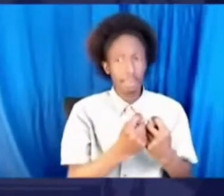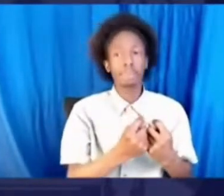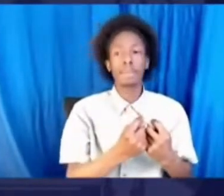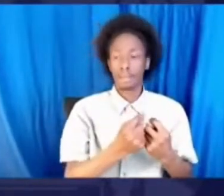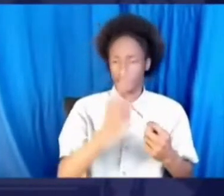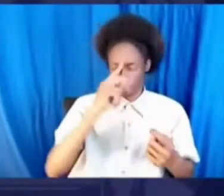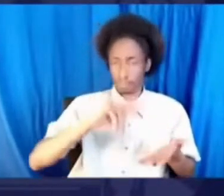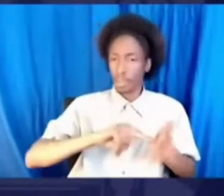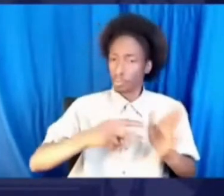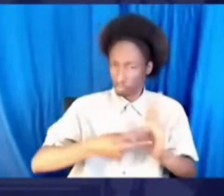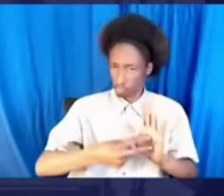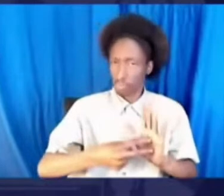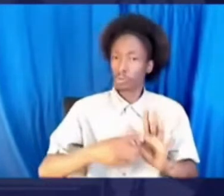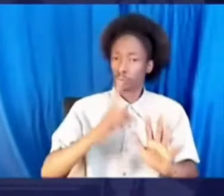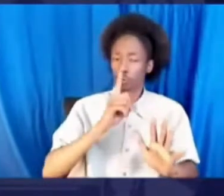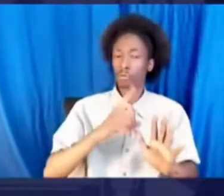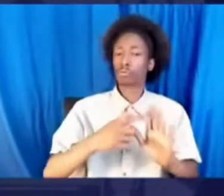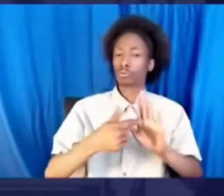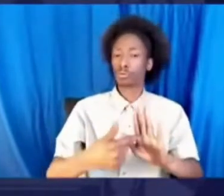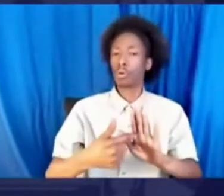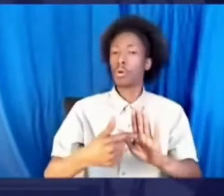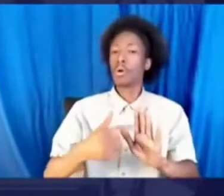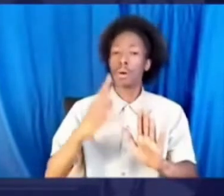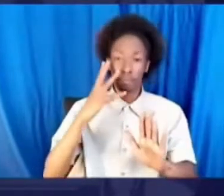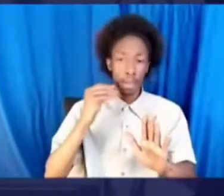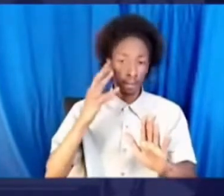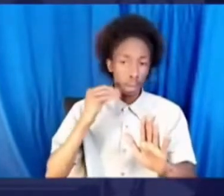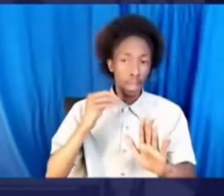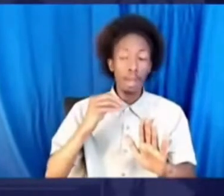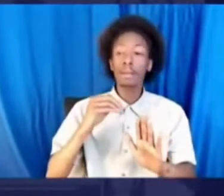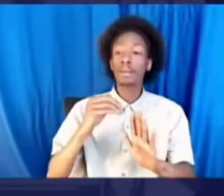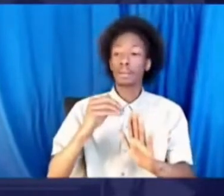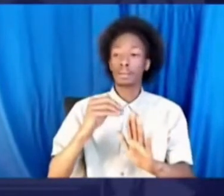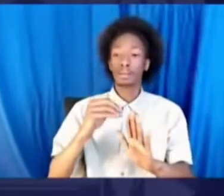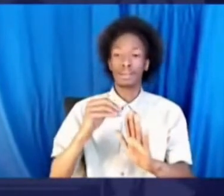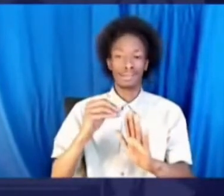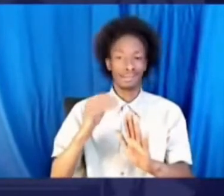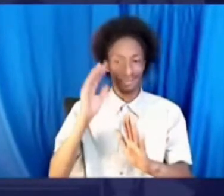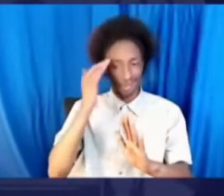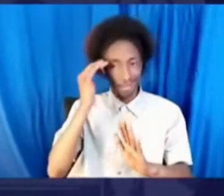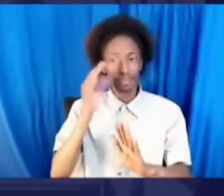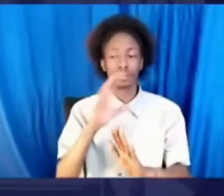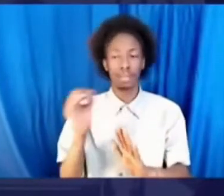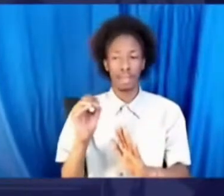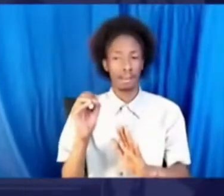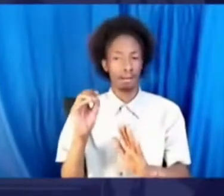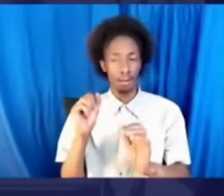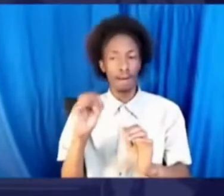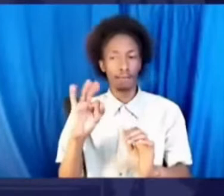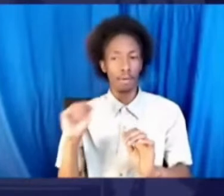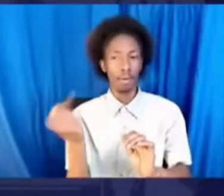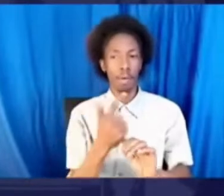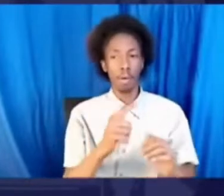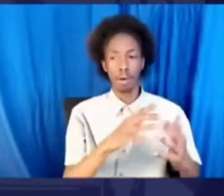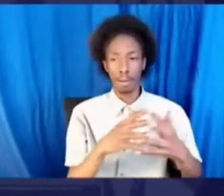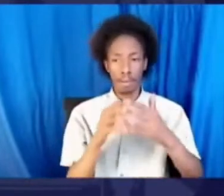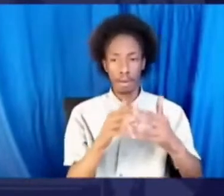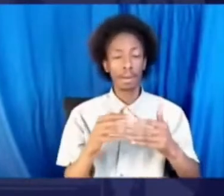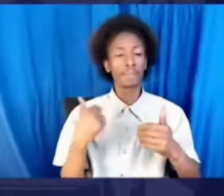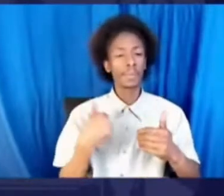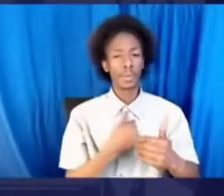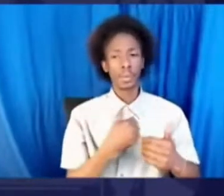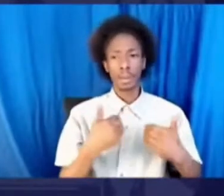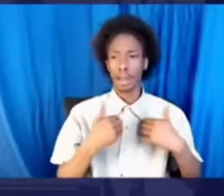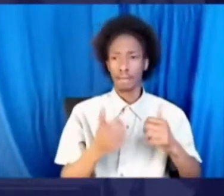we reflect the background and experiences of all of America. We have the most diverse